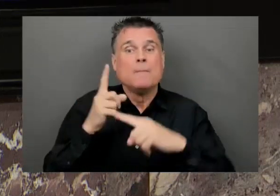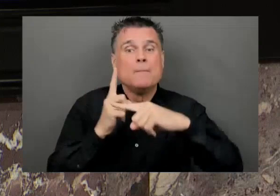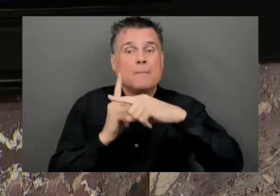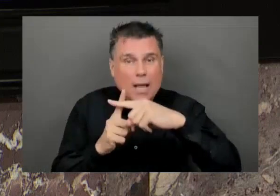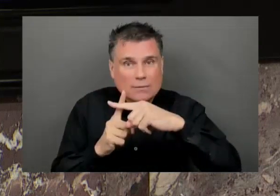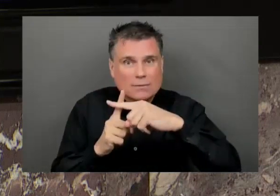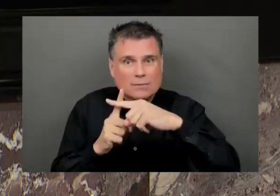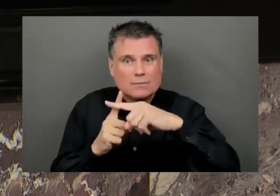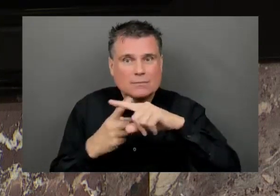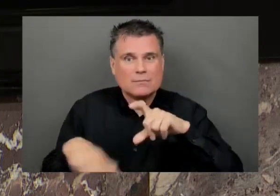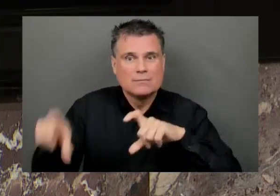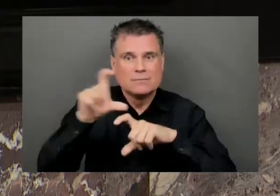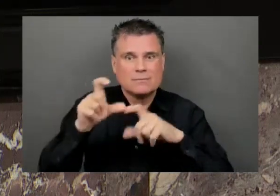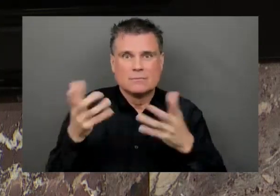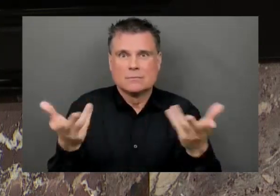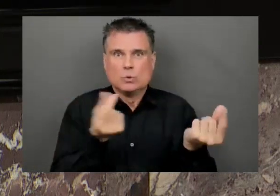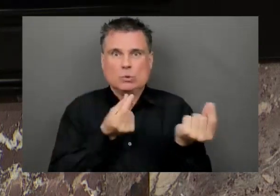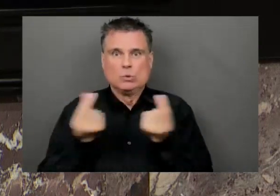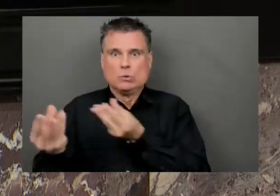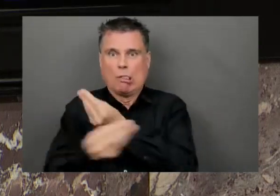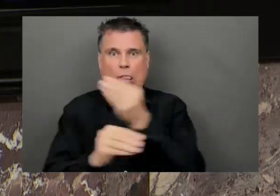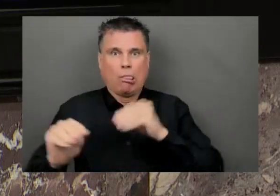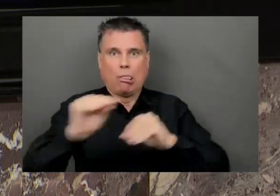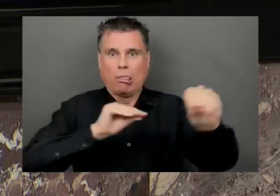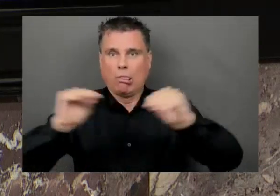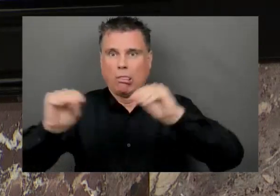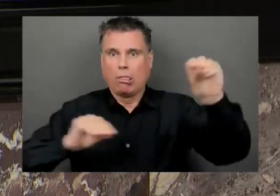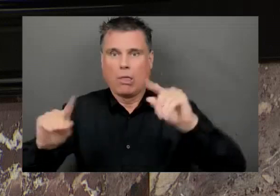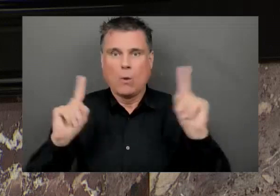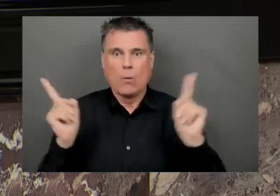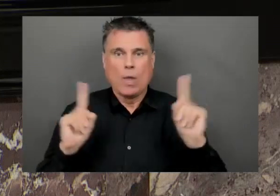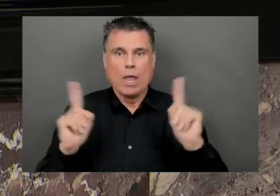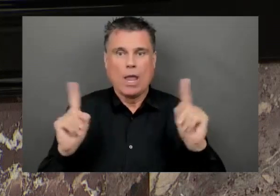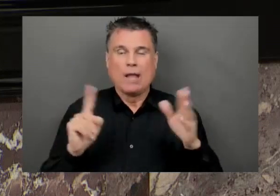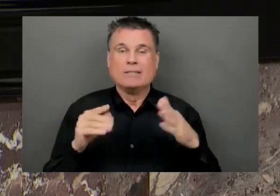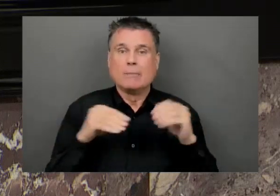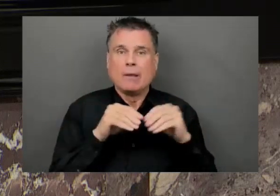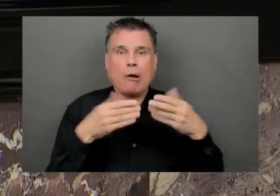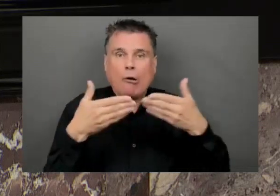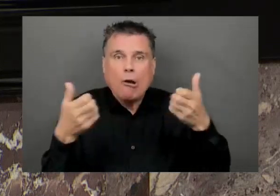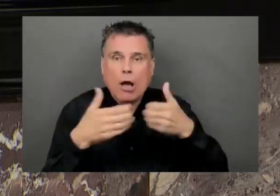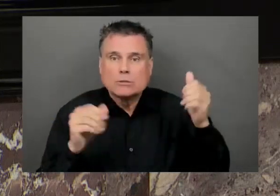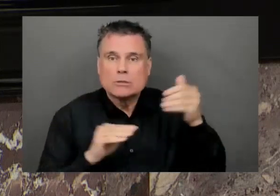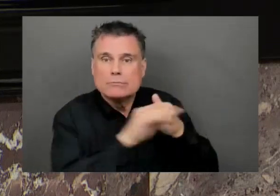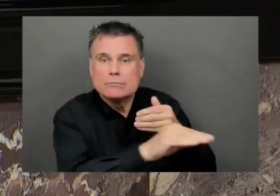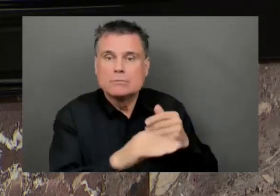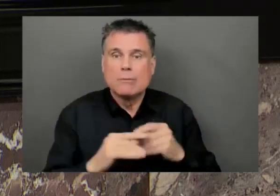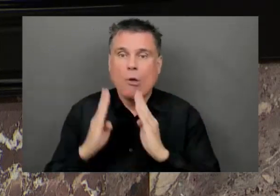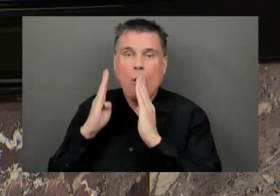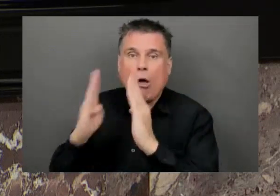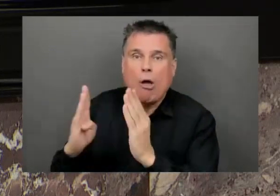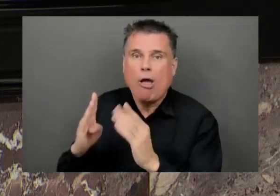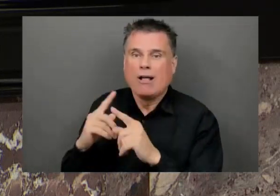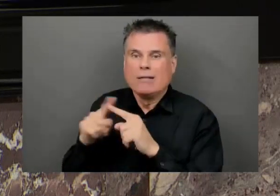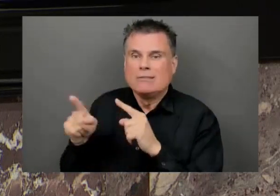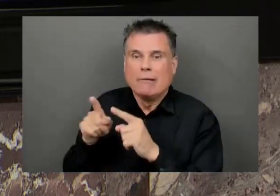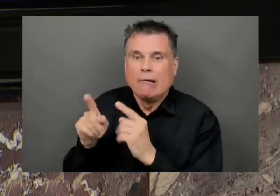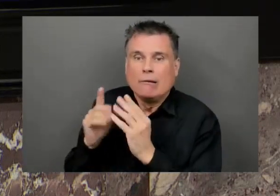they can fit them. The staff and the patients deserve a lot better. The Nanaimo region has one of the fastest growing populations in the